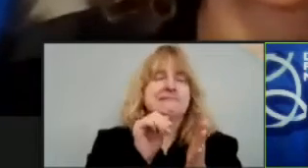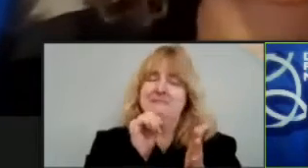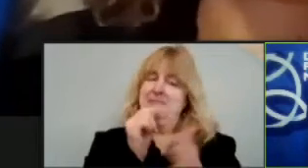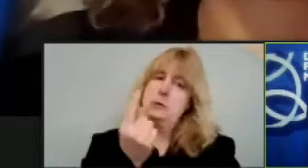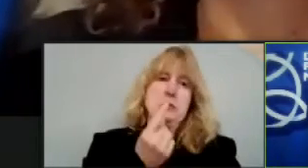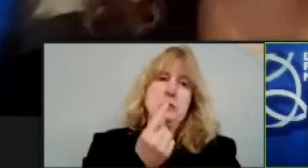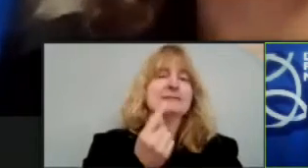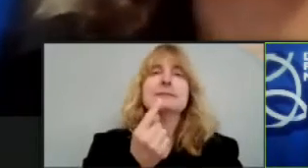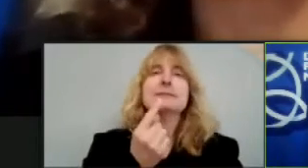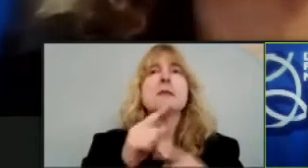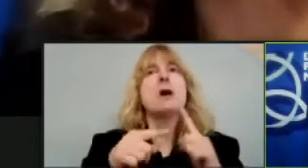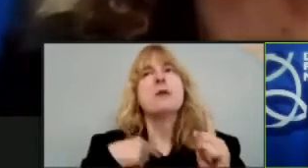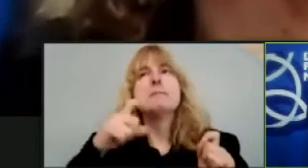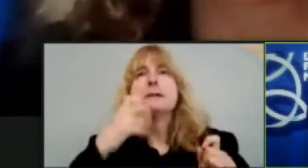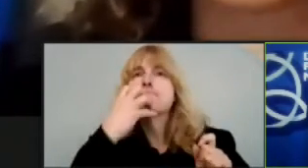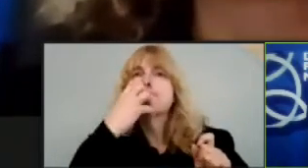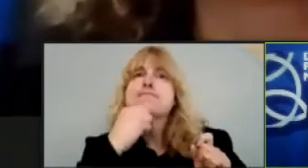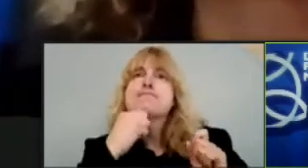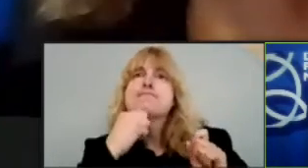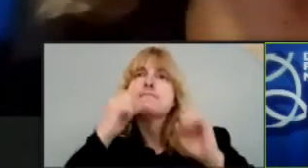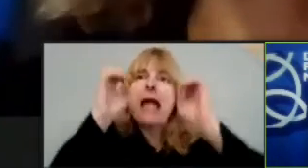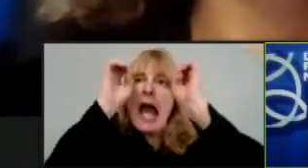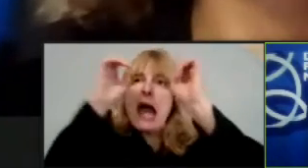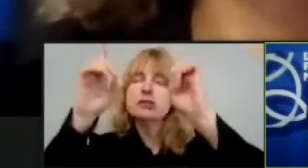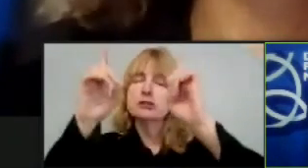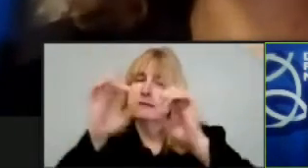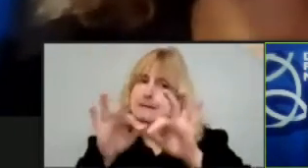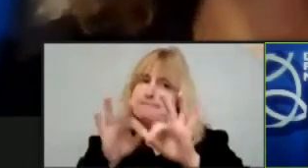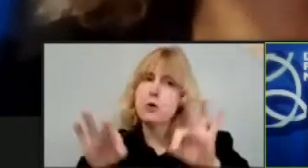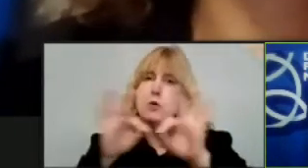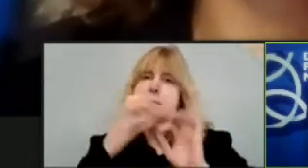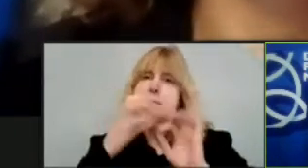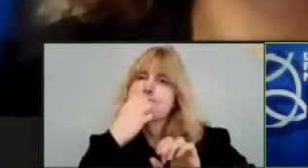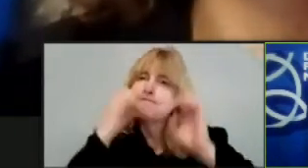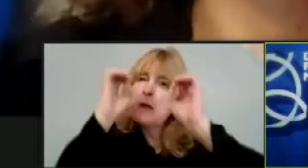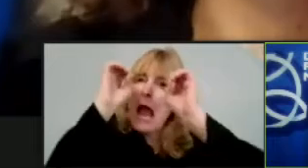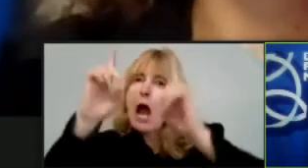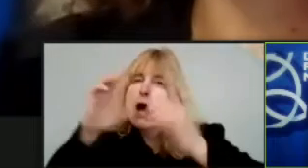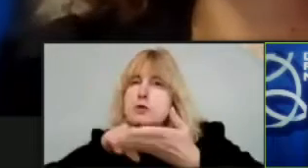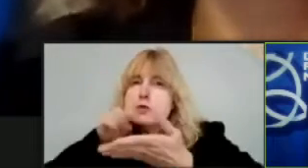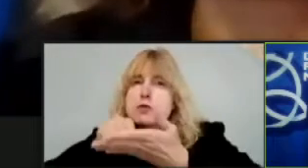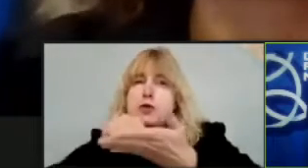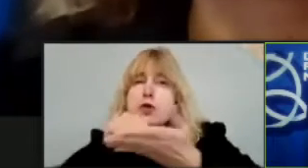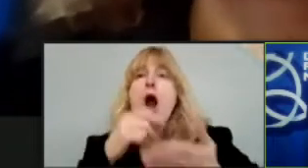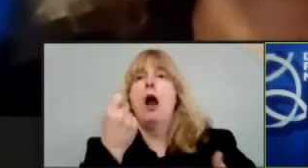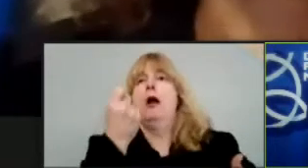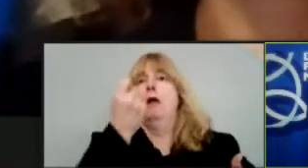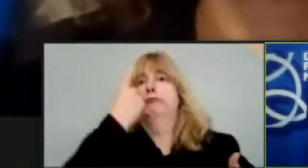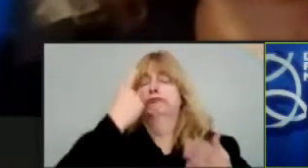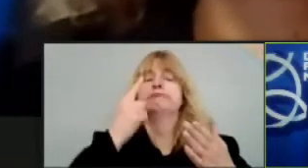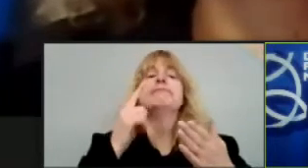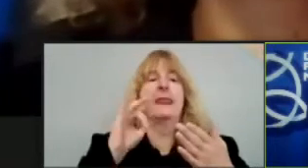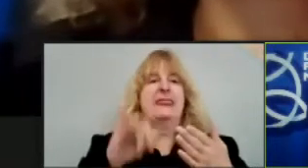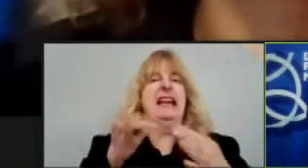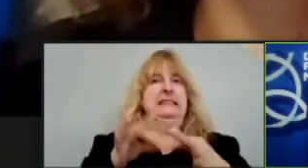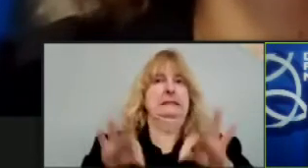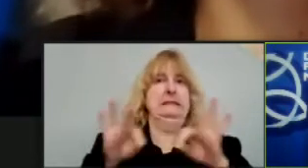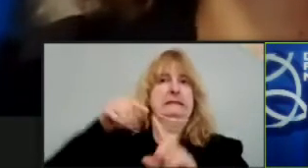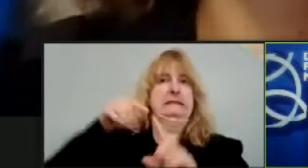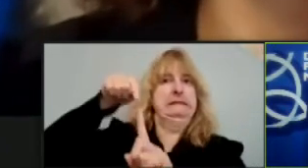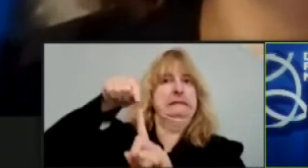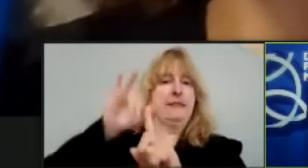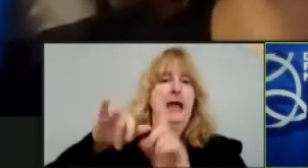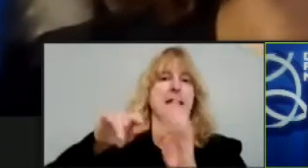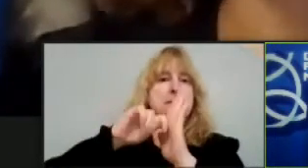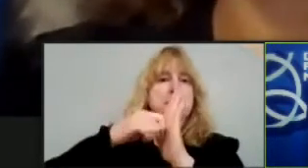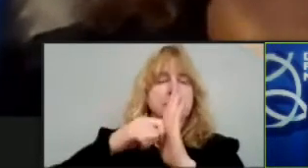education? So we're very pleased to have return to us leaders in our education community, which of course is Dr.